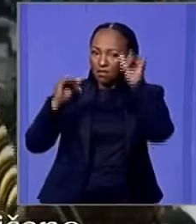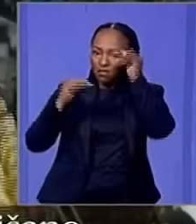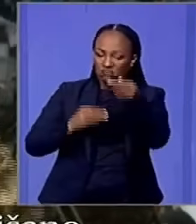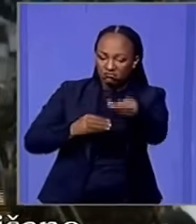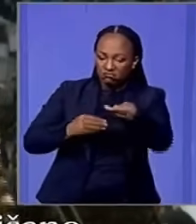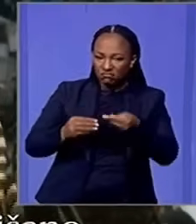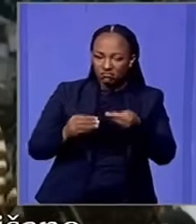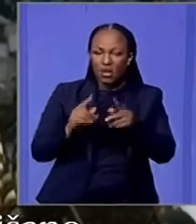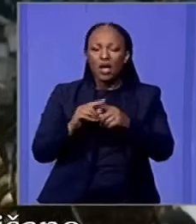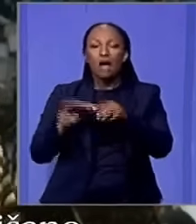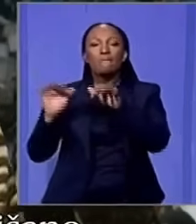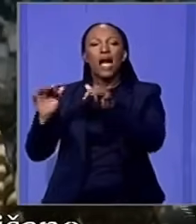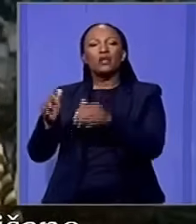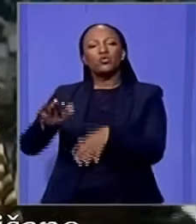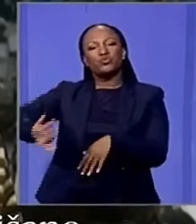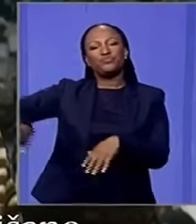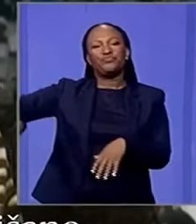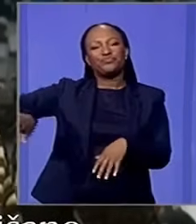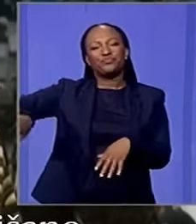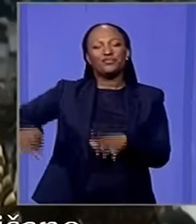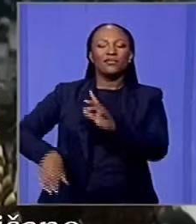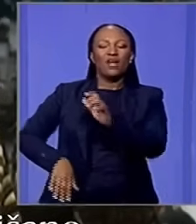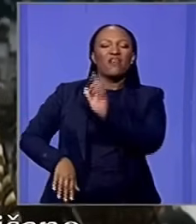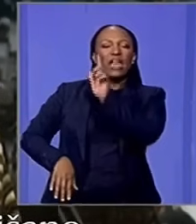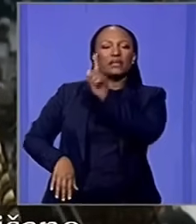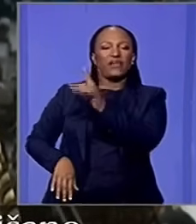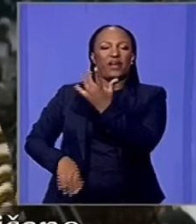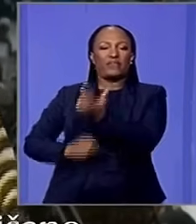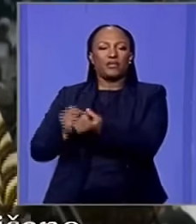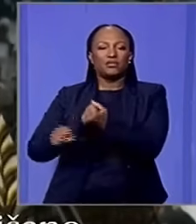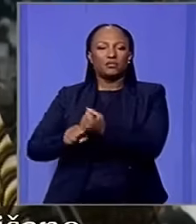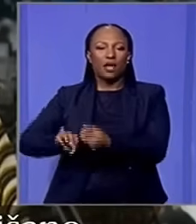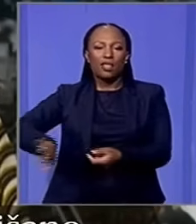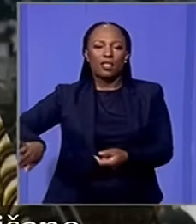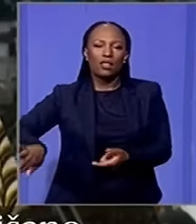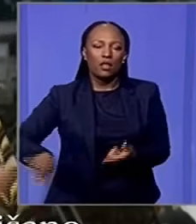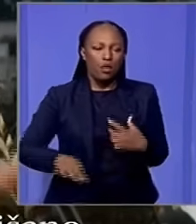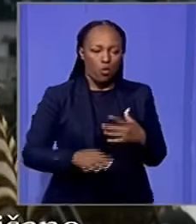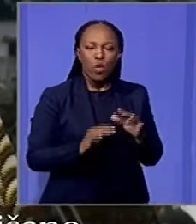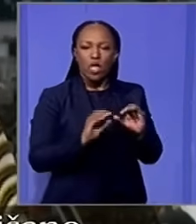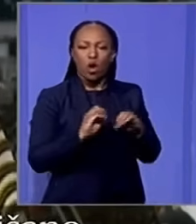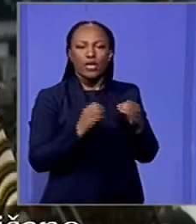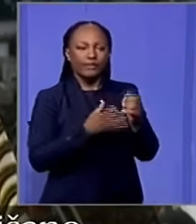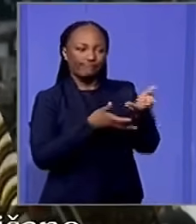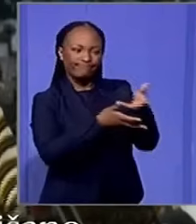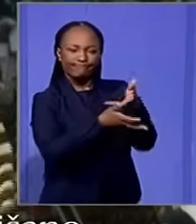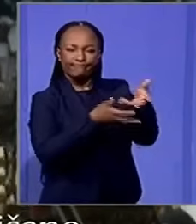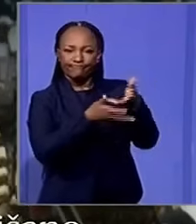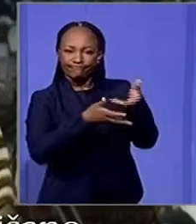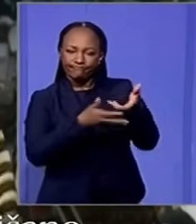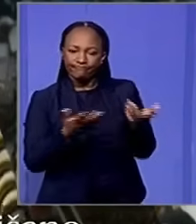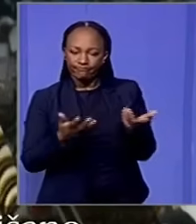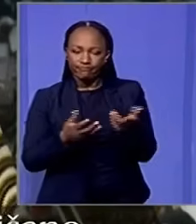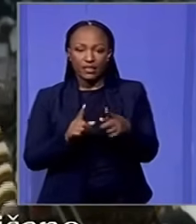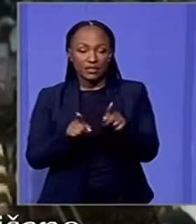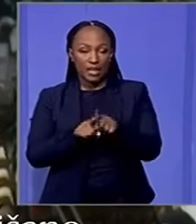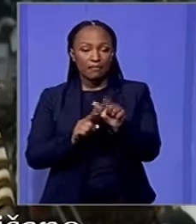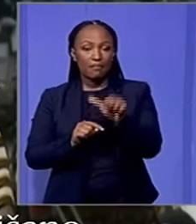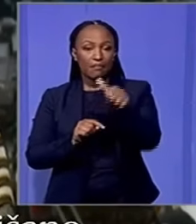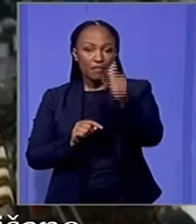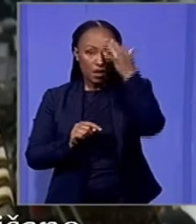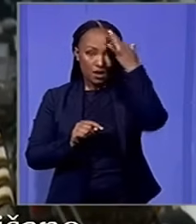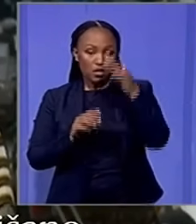Onkole batho re ba lebetse re tla ba bona after 4 or 5 years so yeo ya kgonega ene mme re pušo e latelelang ko